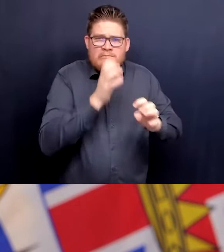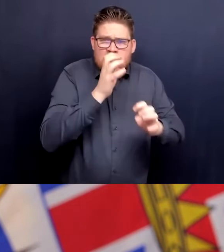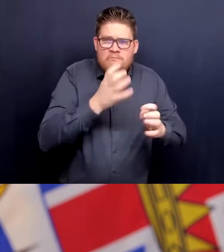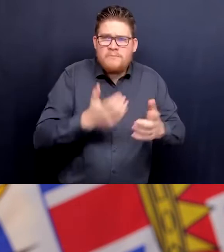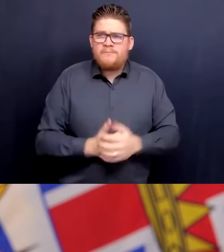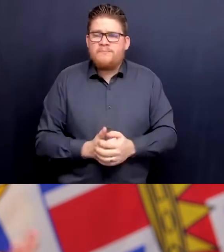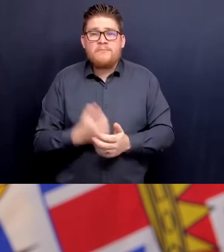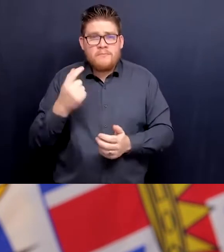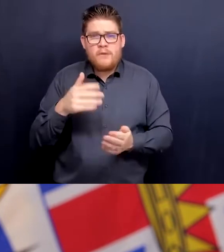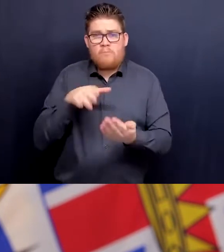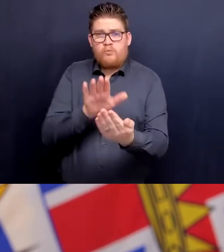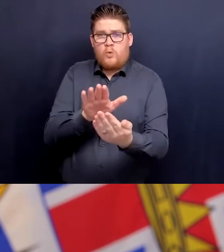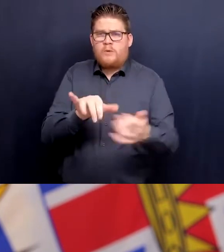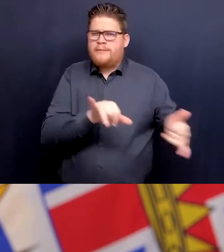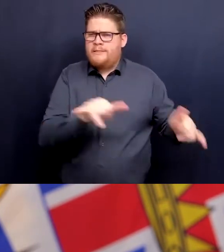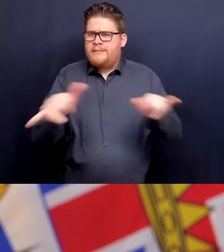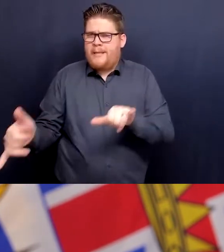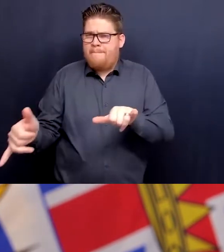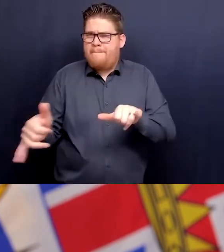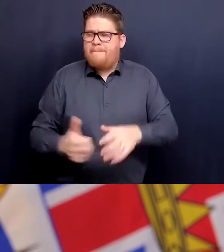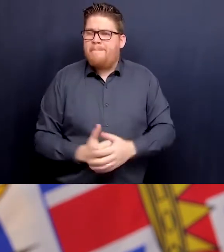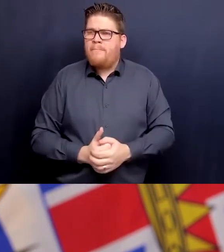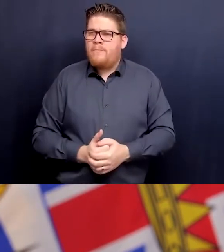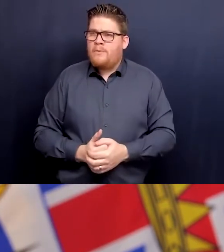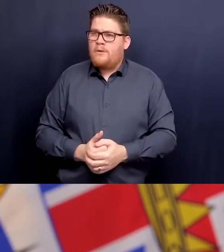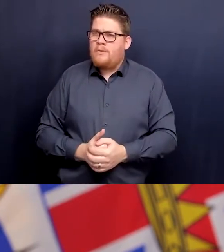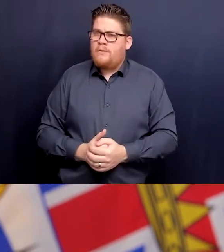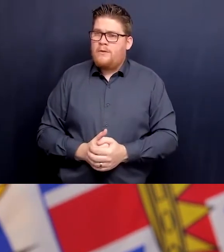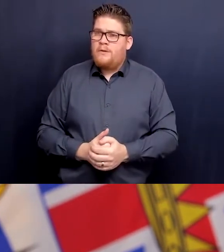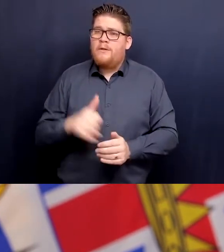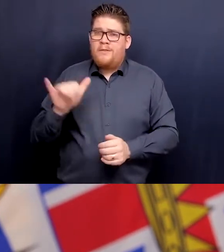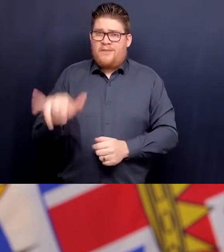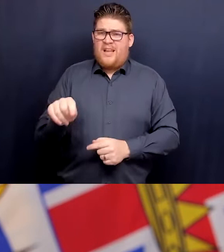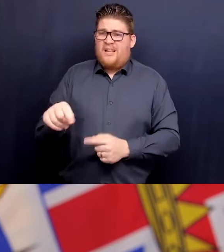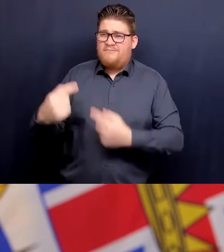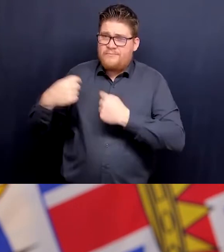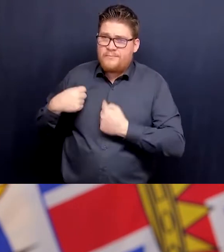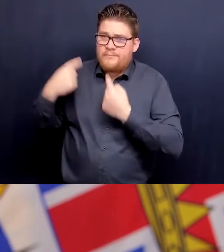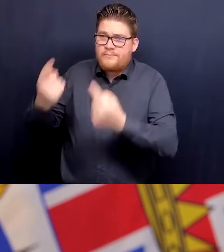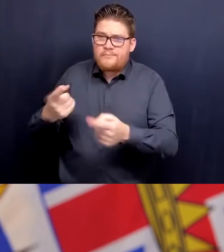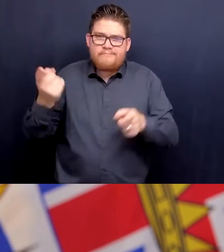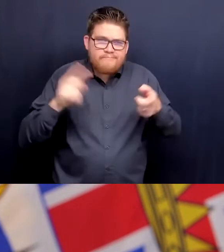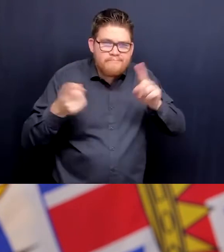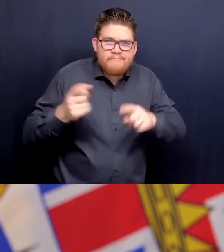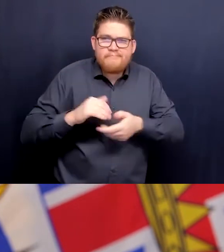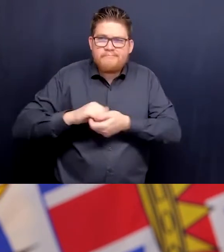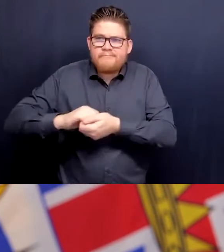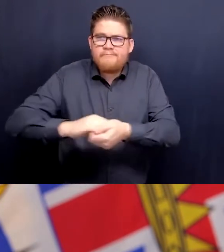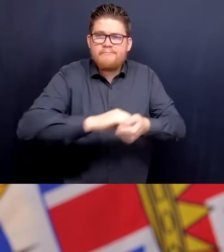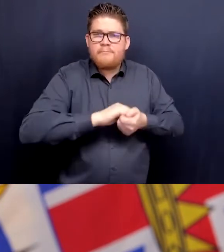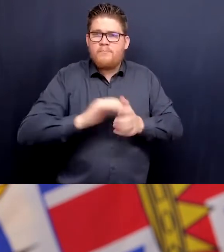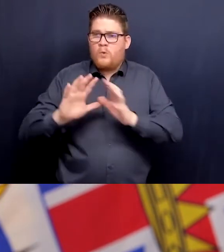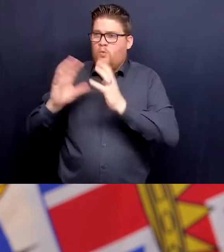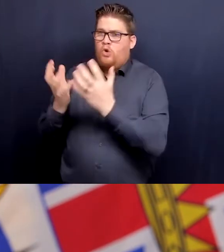see, this is one of the things that we've been working through with colleagues around the world, what's going to happen